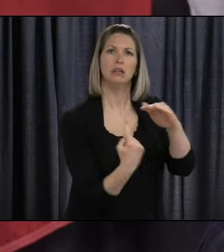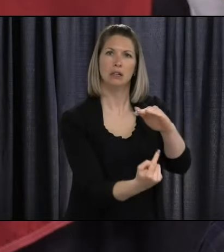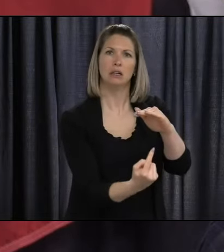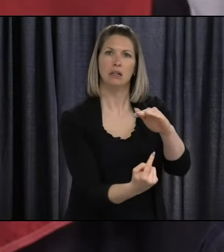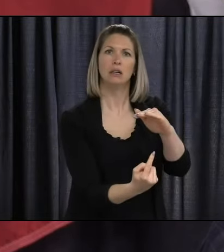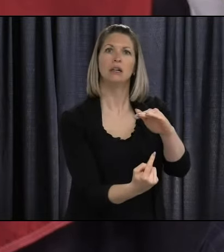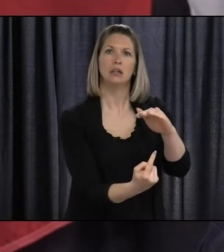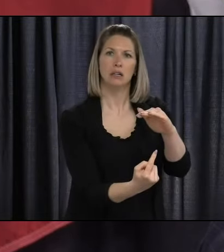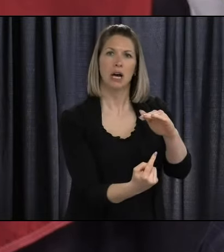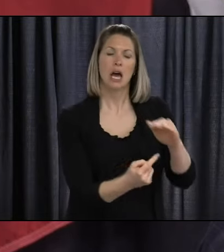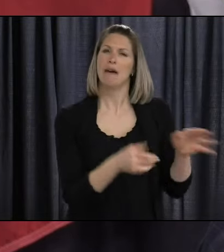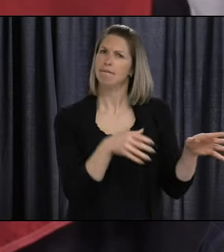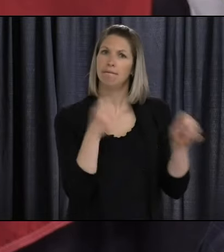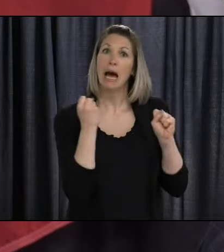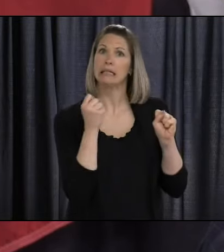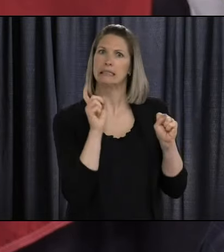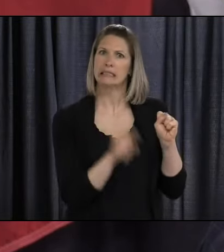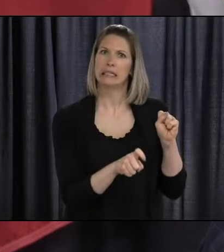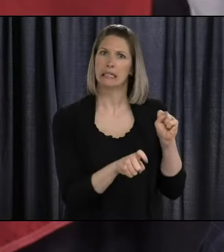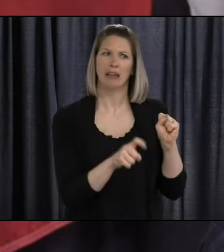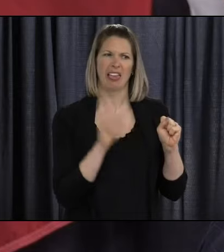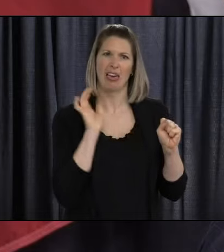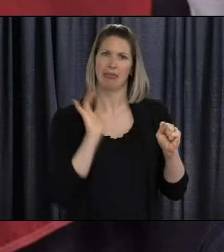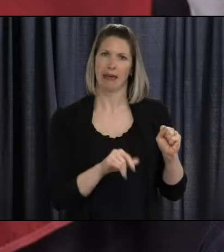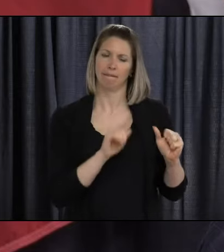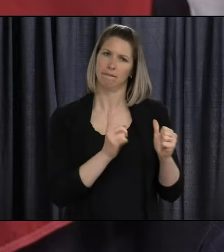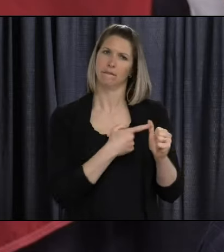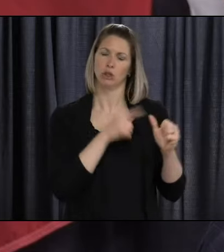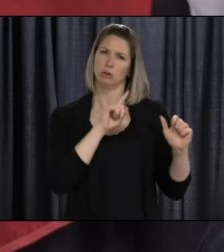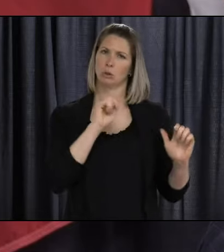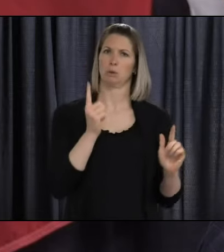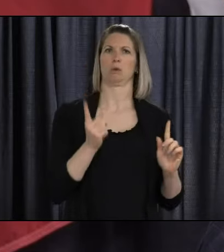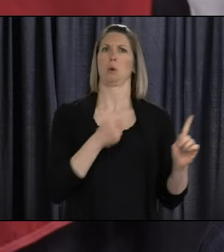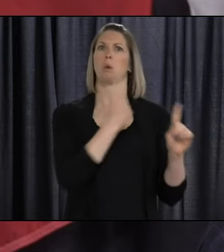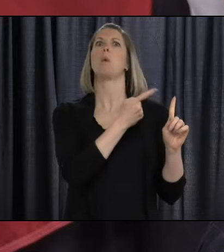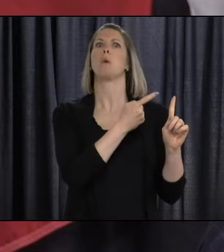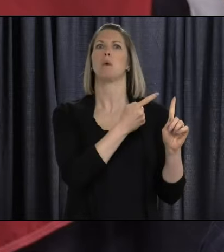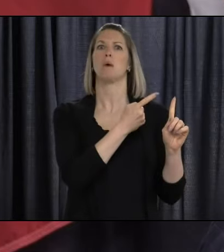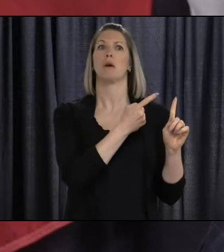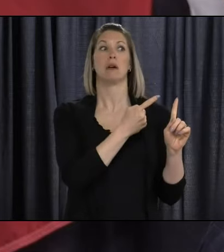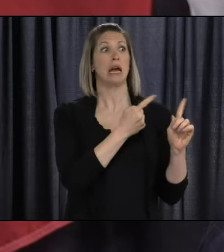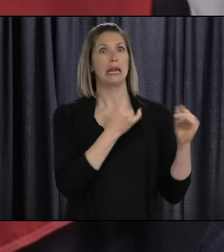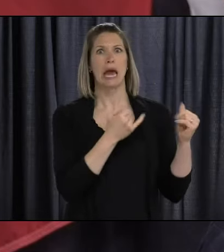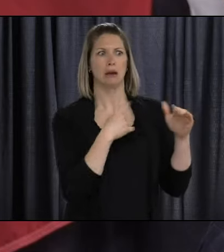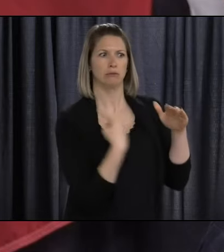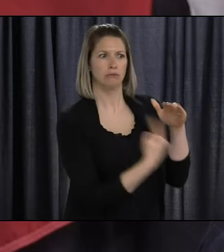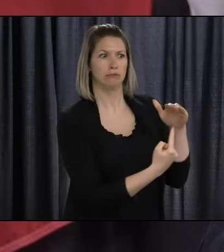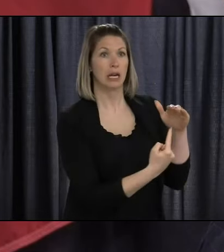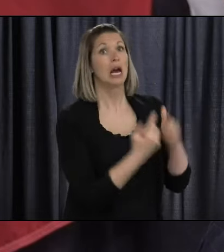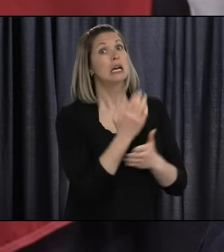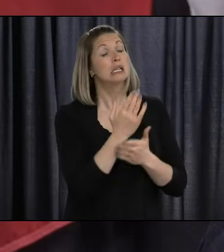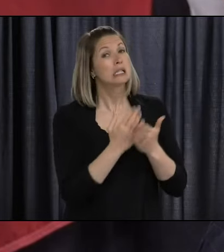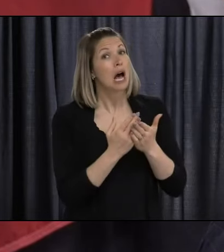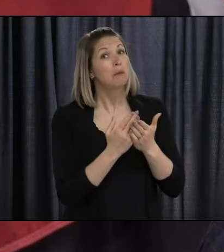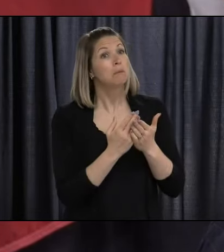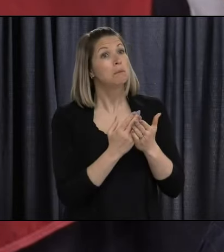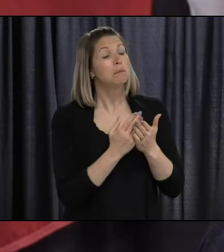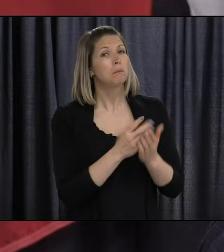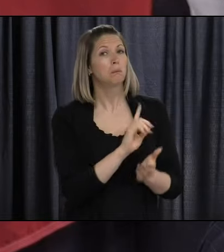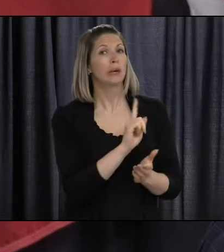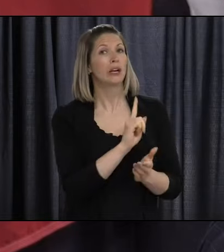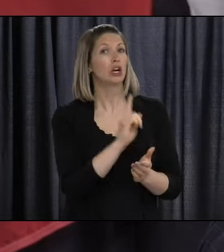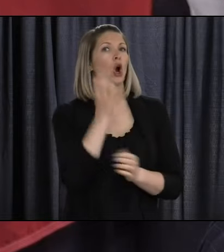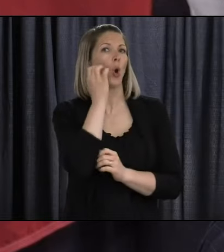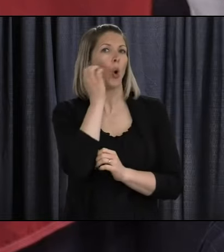with self-isolation that have been put in place. And these workers are now self-isolating, not even in their own homes. I think they're at outside